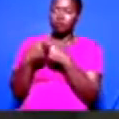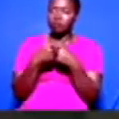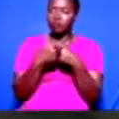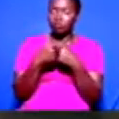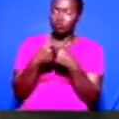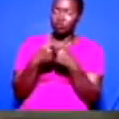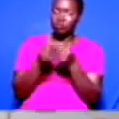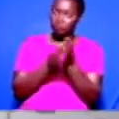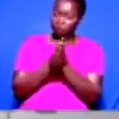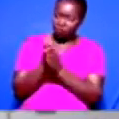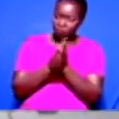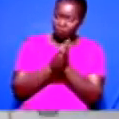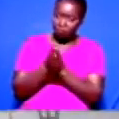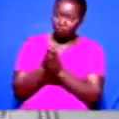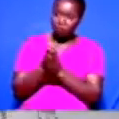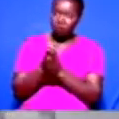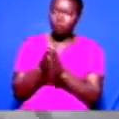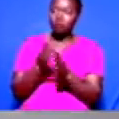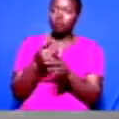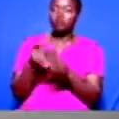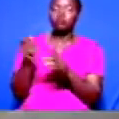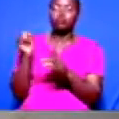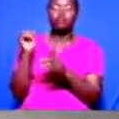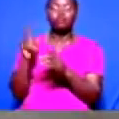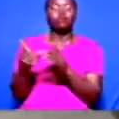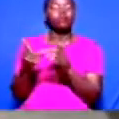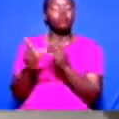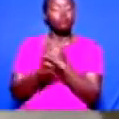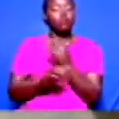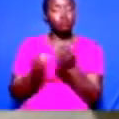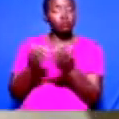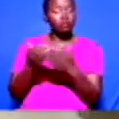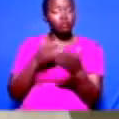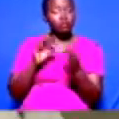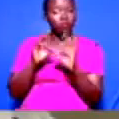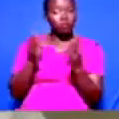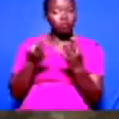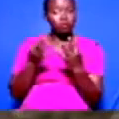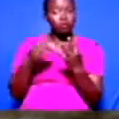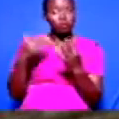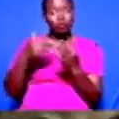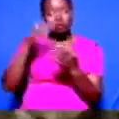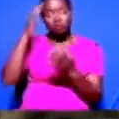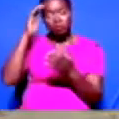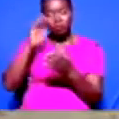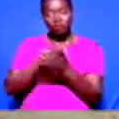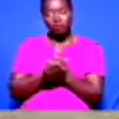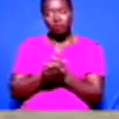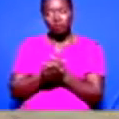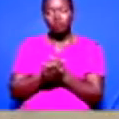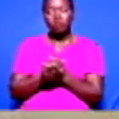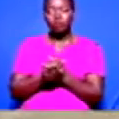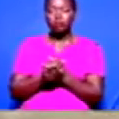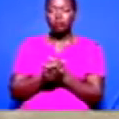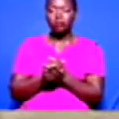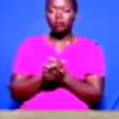optimism. But should the country really come before family, as he always believed?